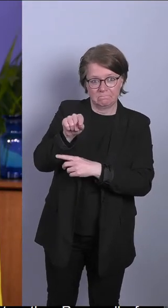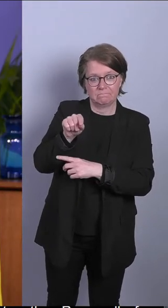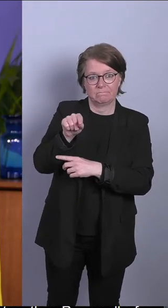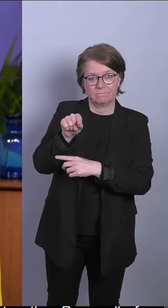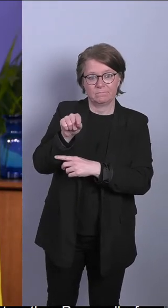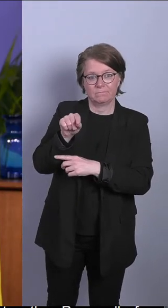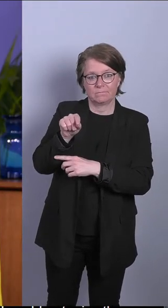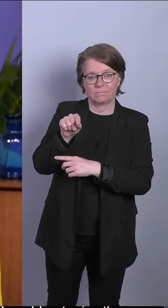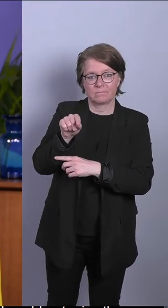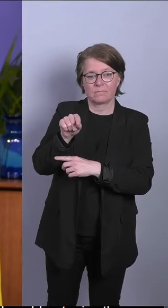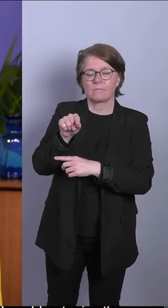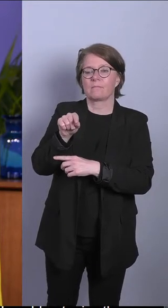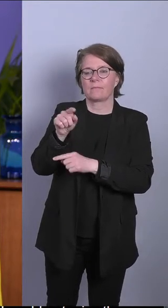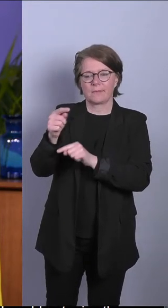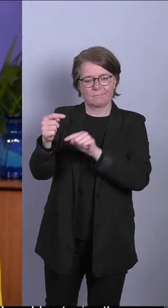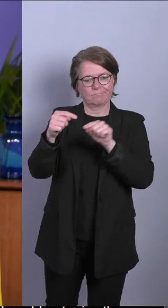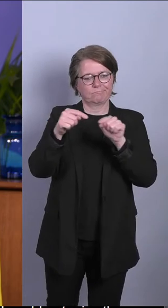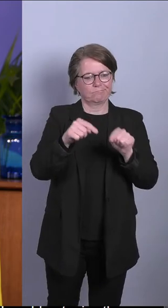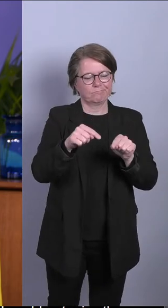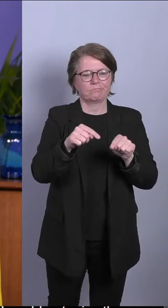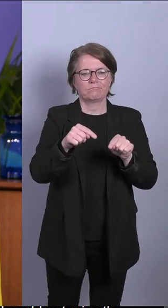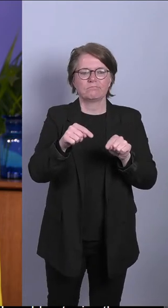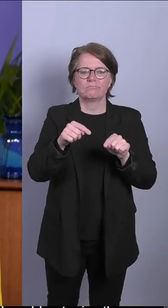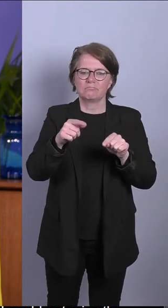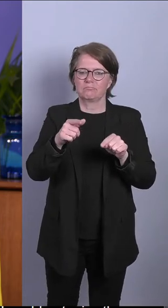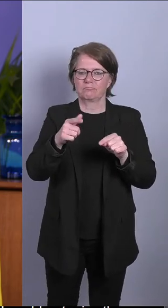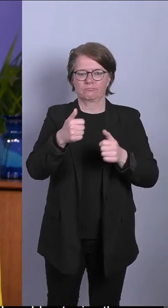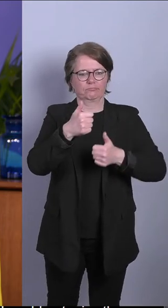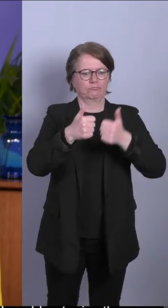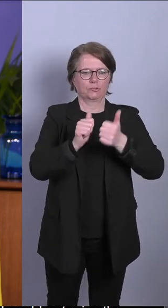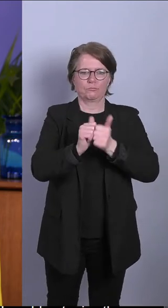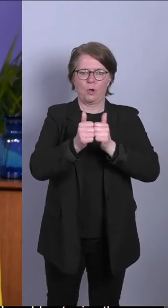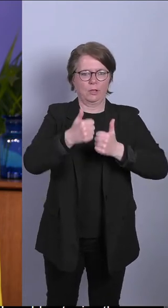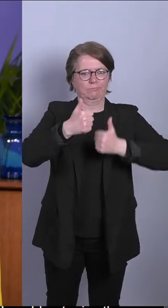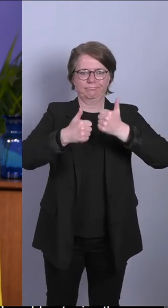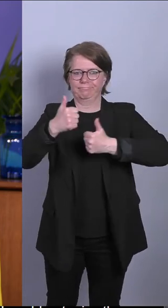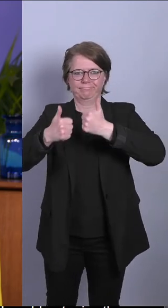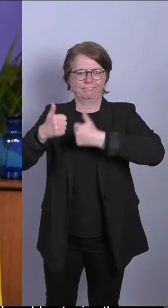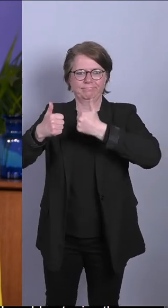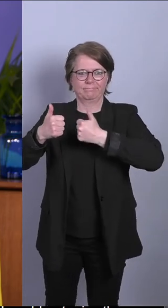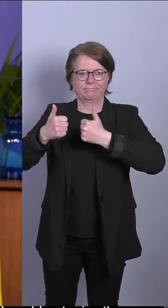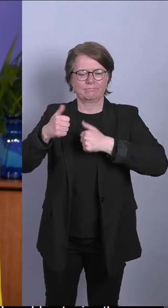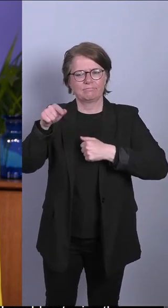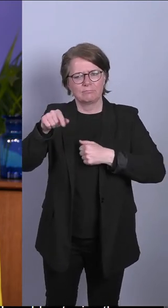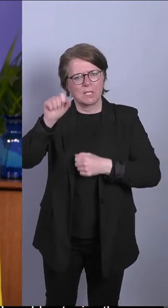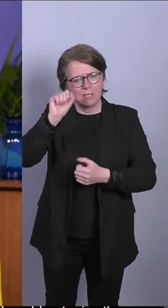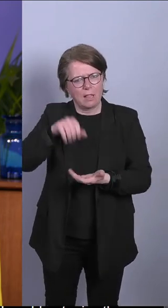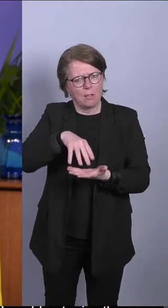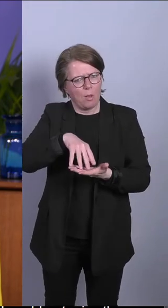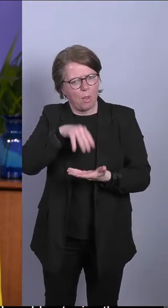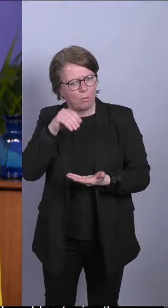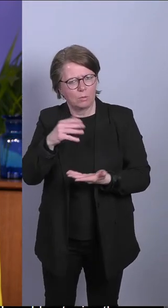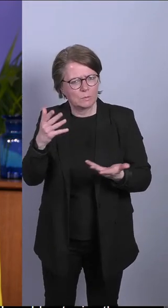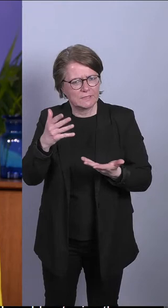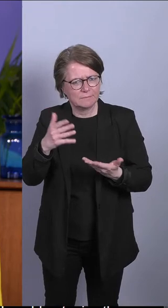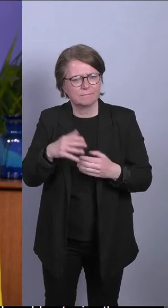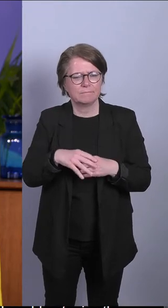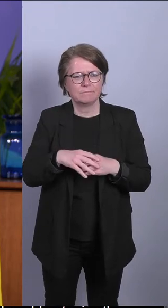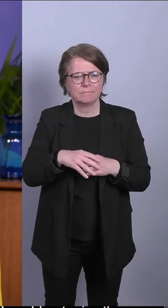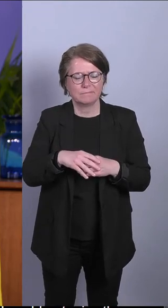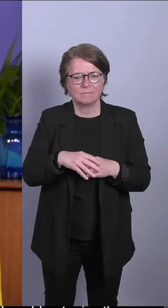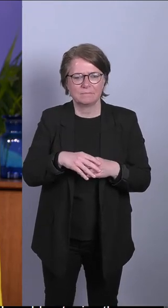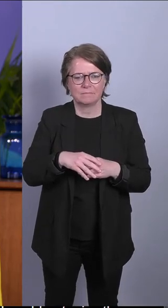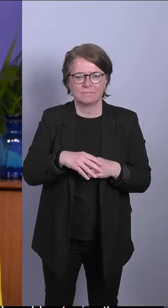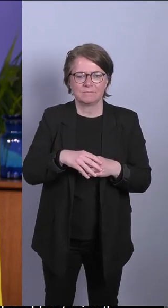National Games were a unique challenge in itself, I would say, because it was just after the COVID phase. So some things really went